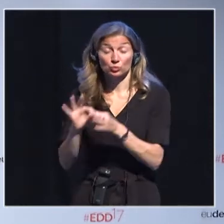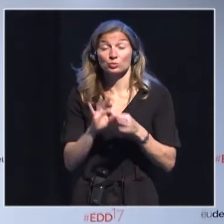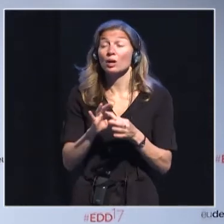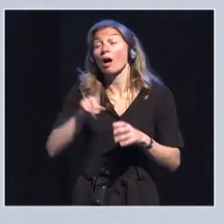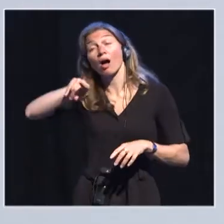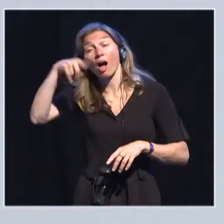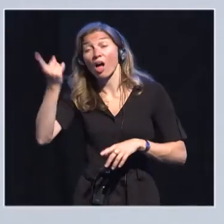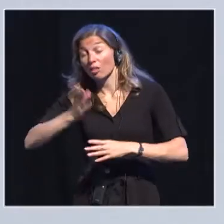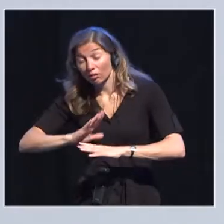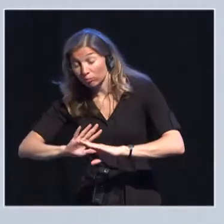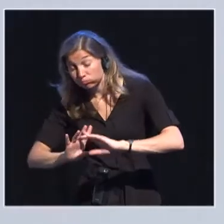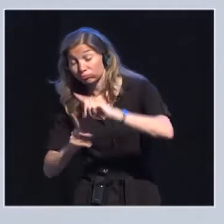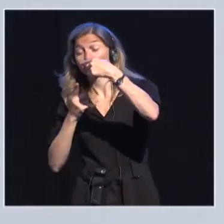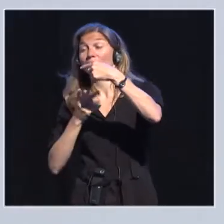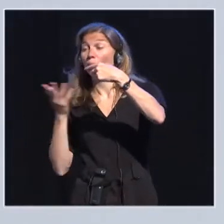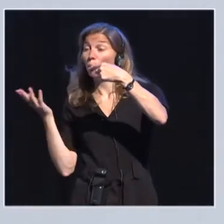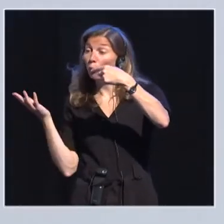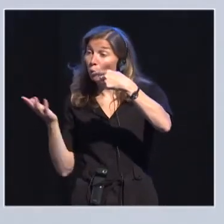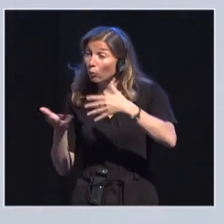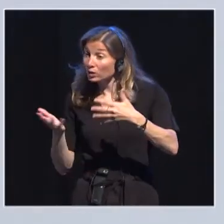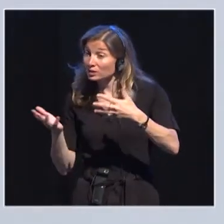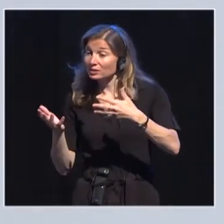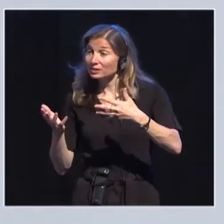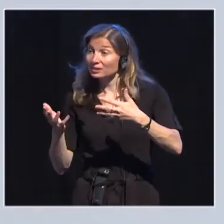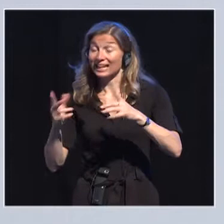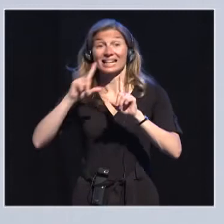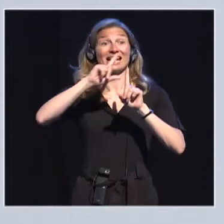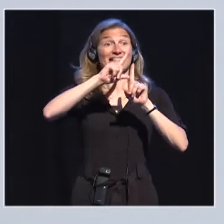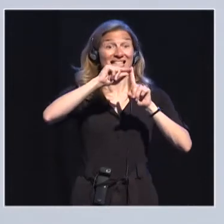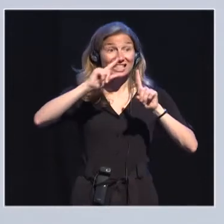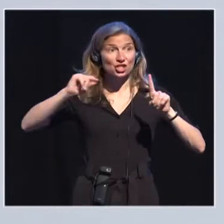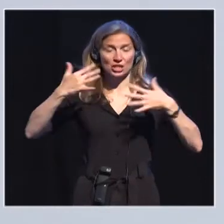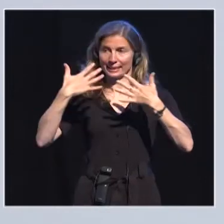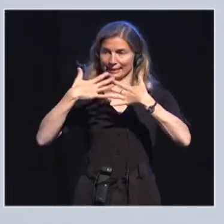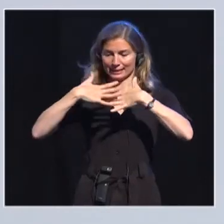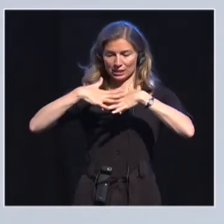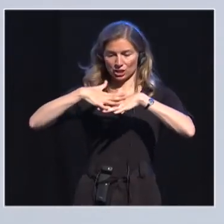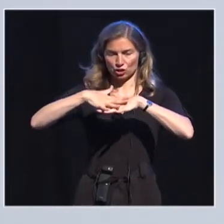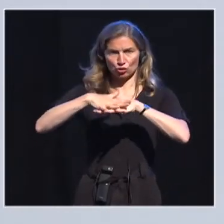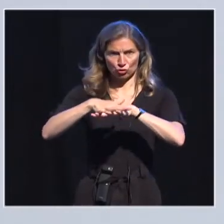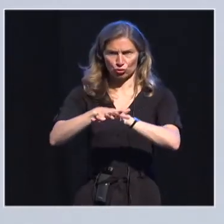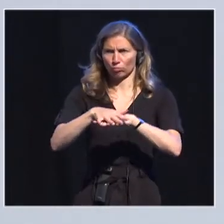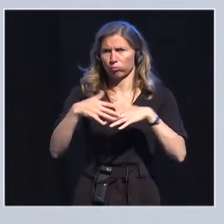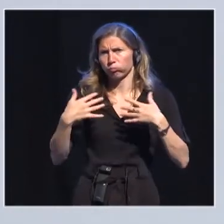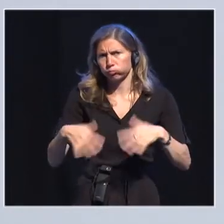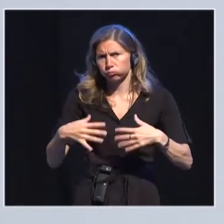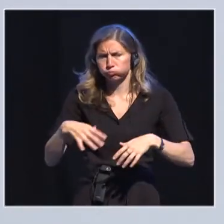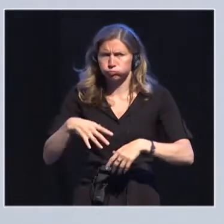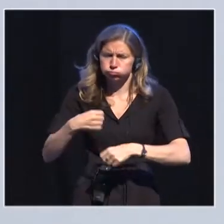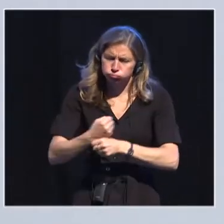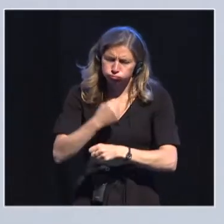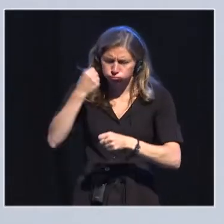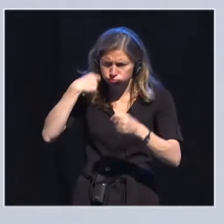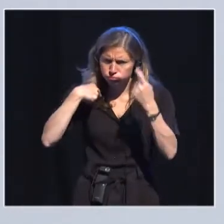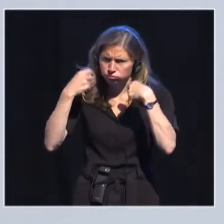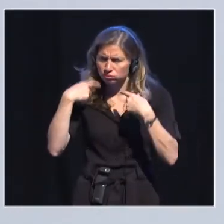opportunity is to integrate Africa digitally. In terms of, so that's a major task, and